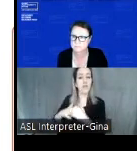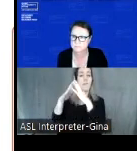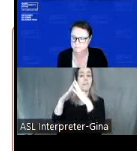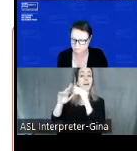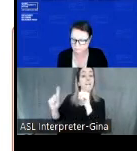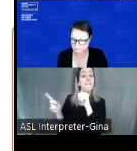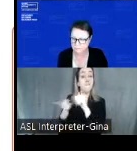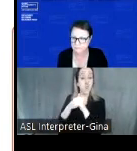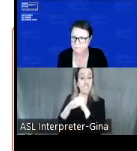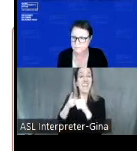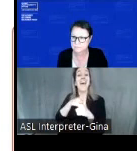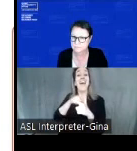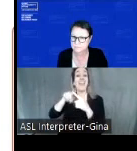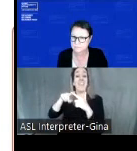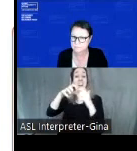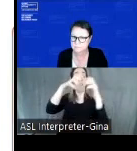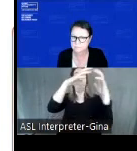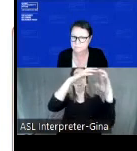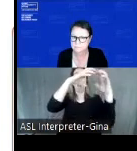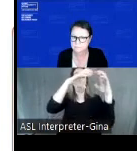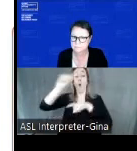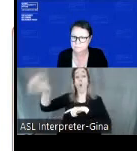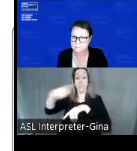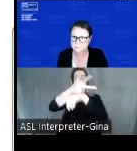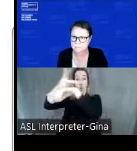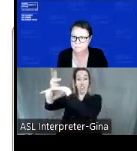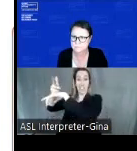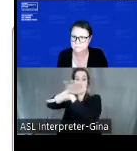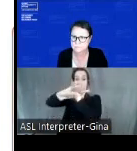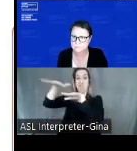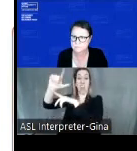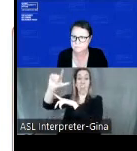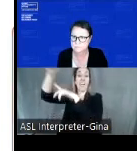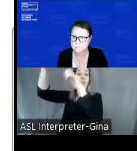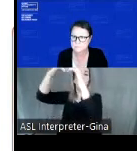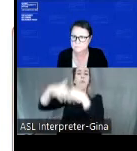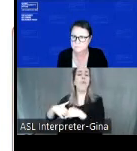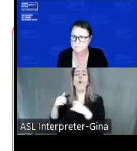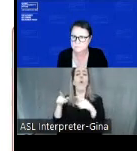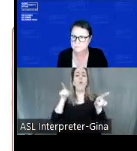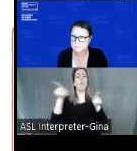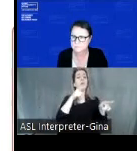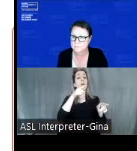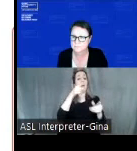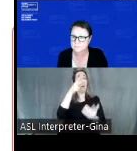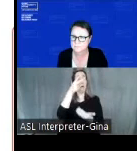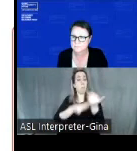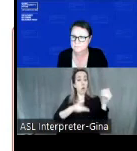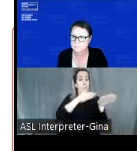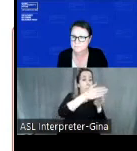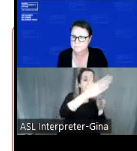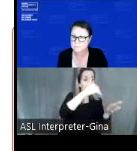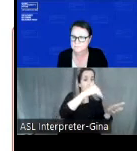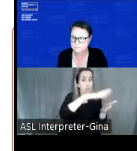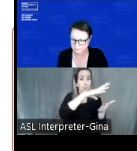and then only dismantle the parking decks later? Or will both the terminal